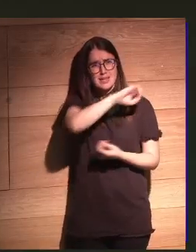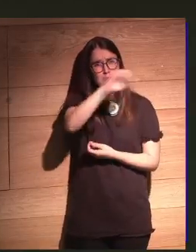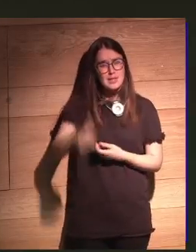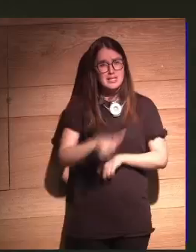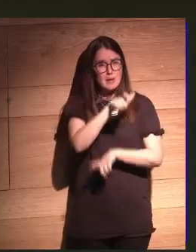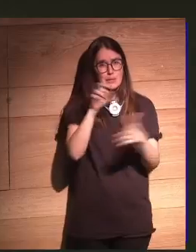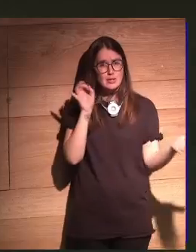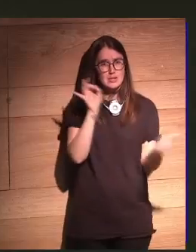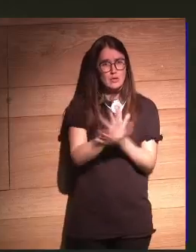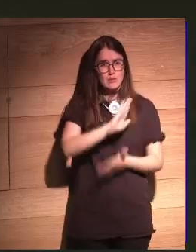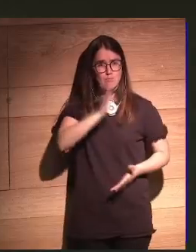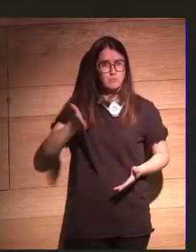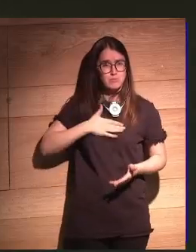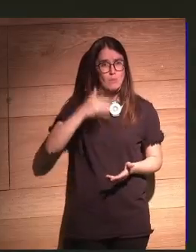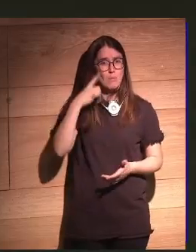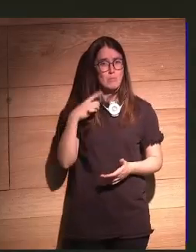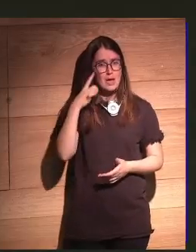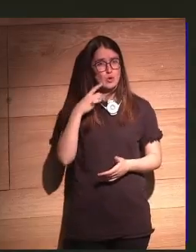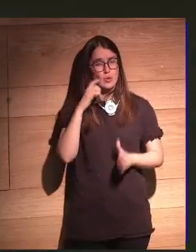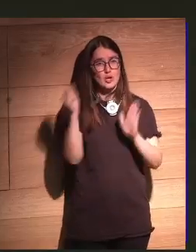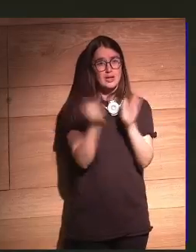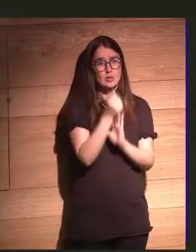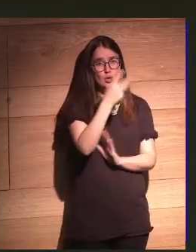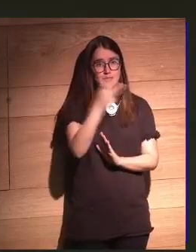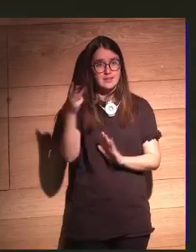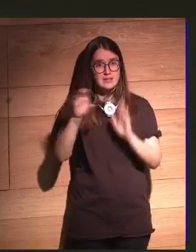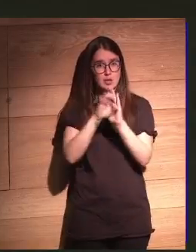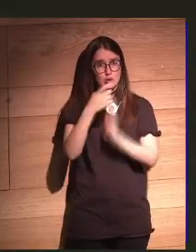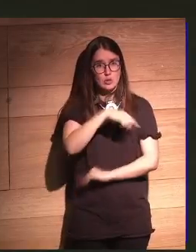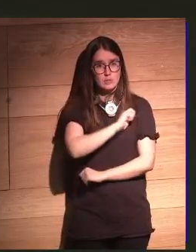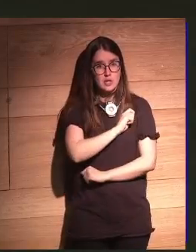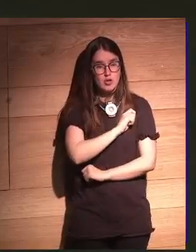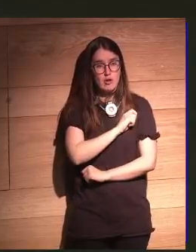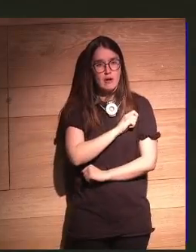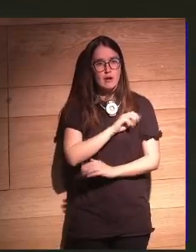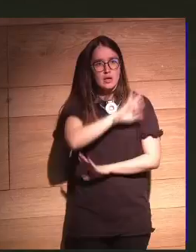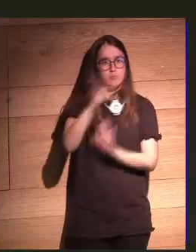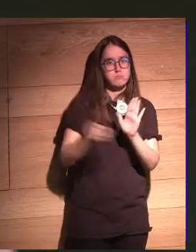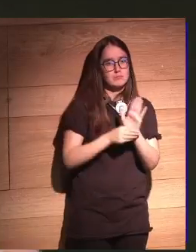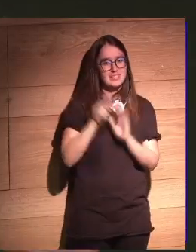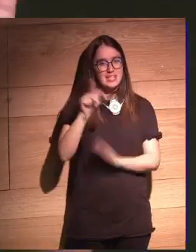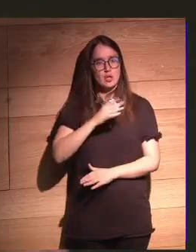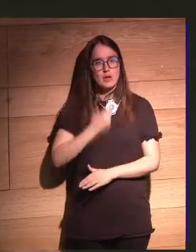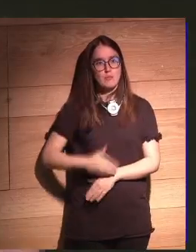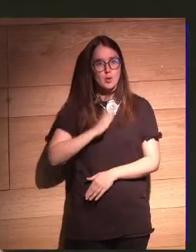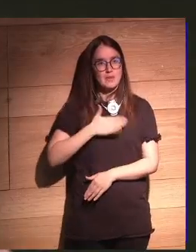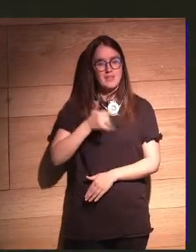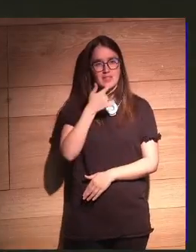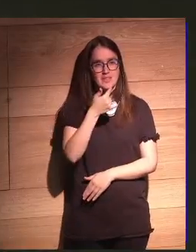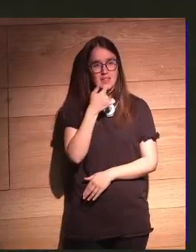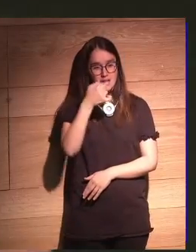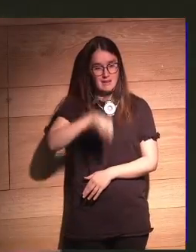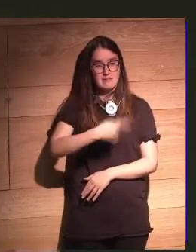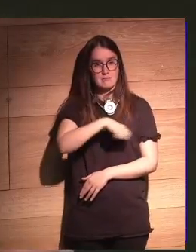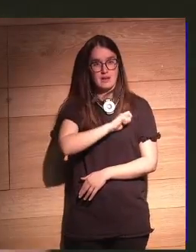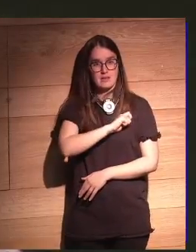of empty houses that are owned by banks when Article 33 of the Spanish Constitution that has right of